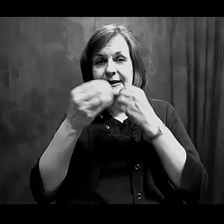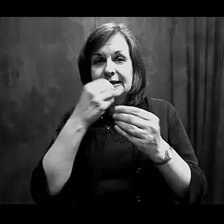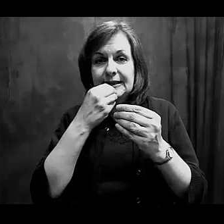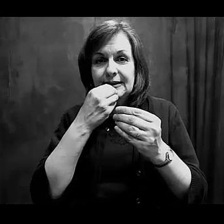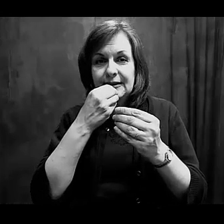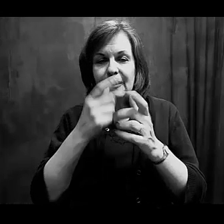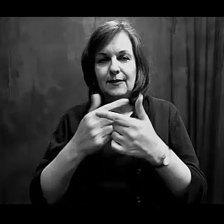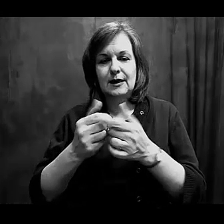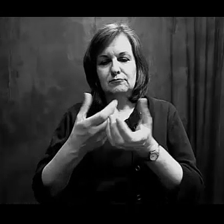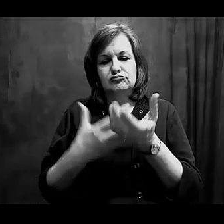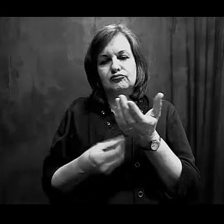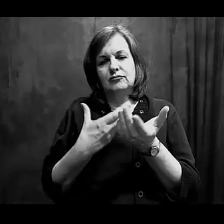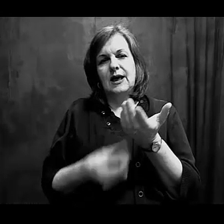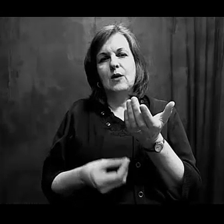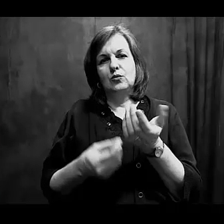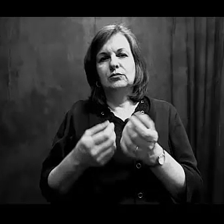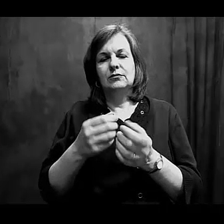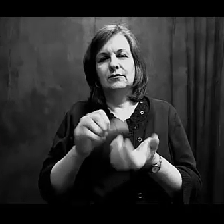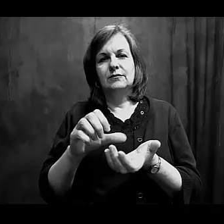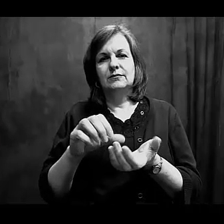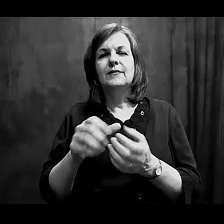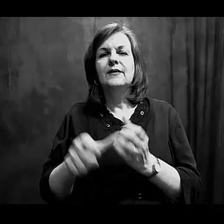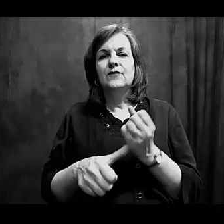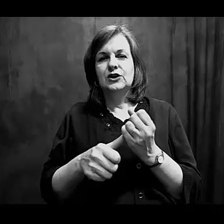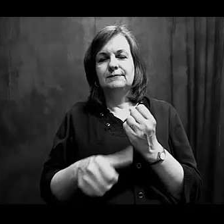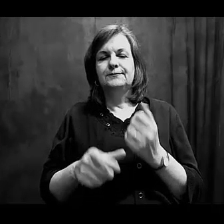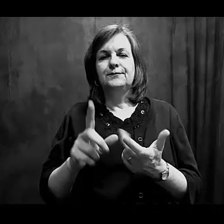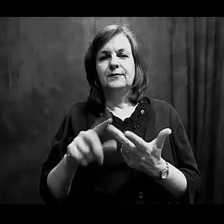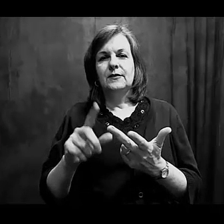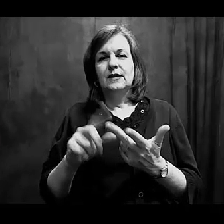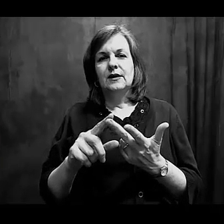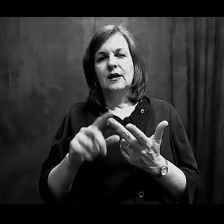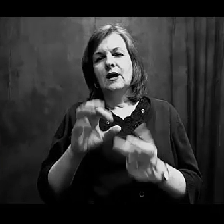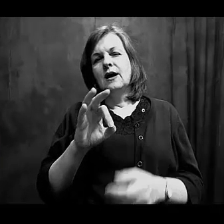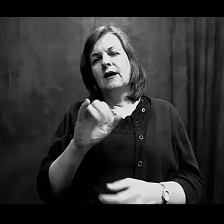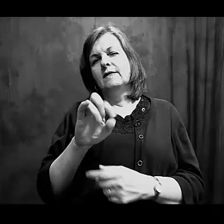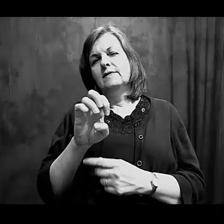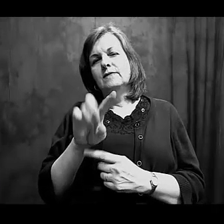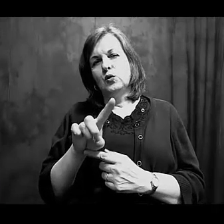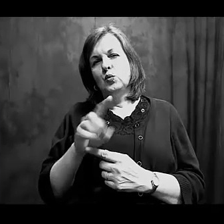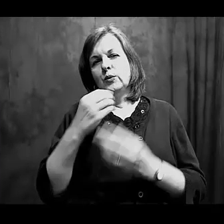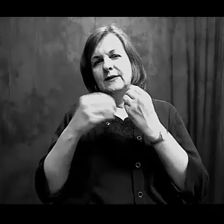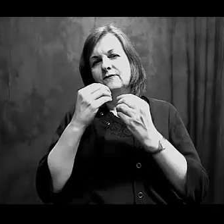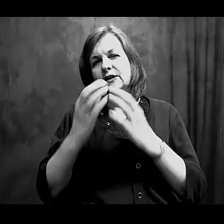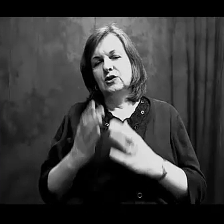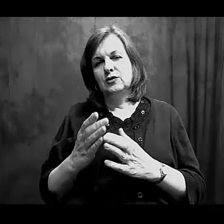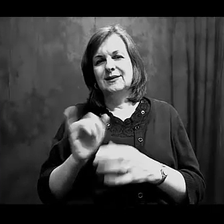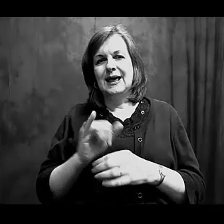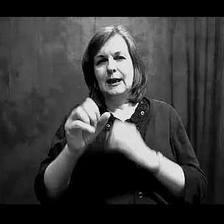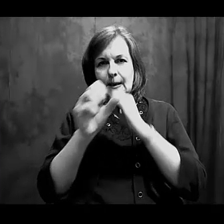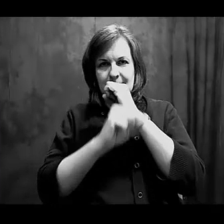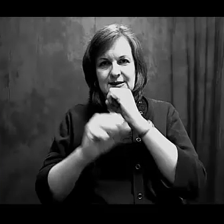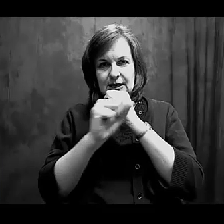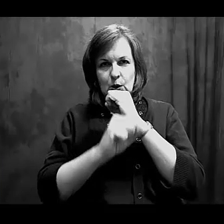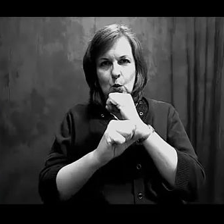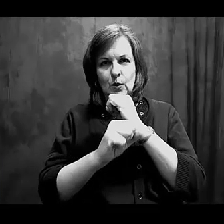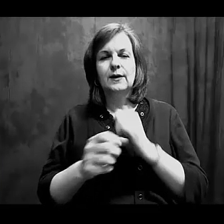So food in, feces out. Fluid feeders, so mosquitoes.